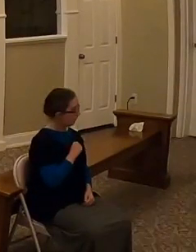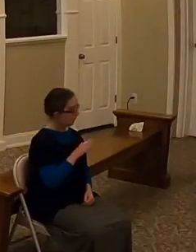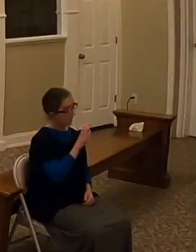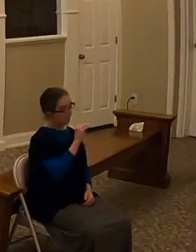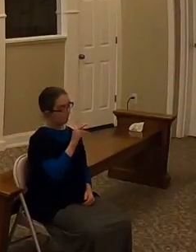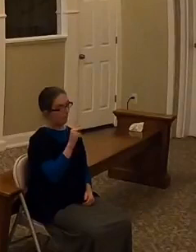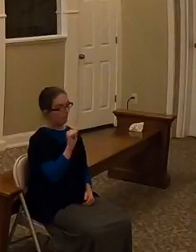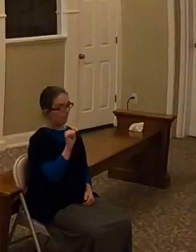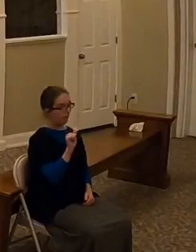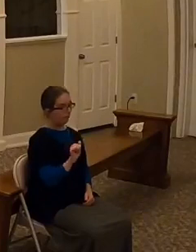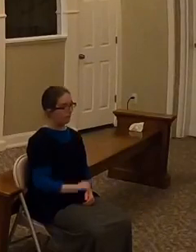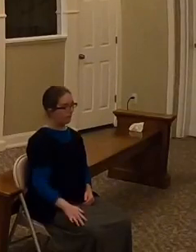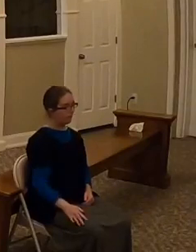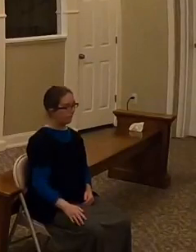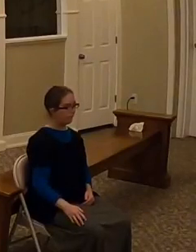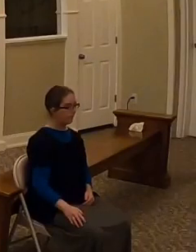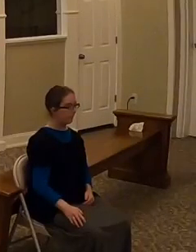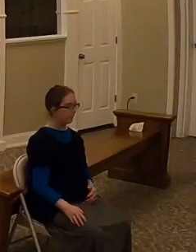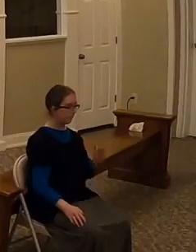cocky.